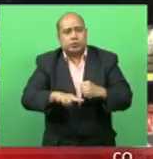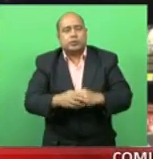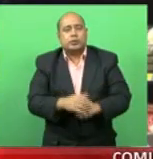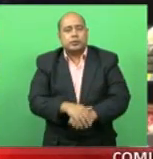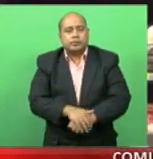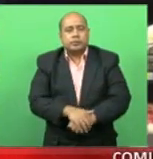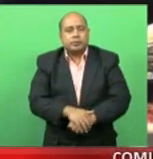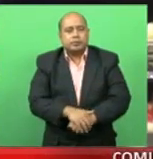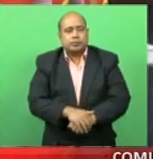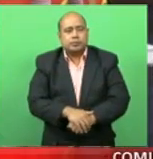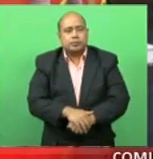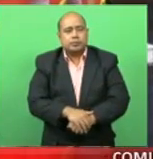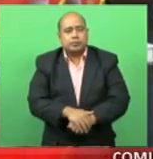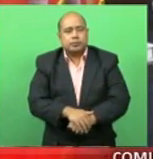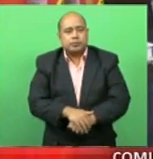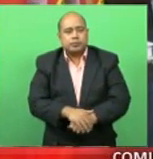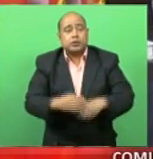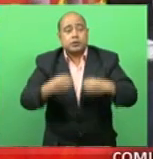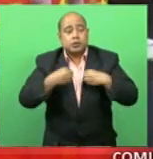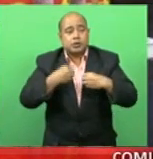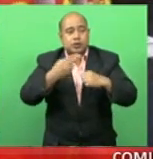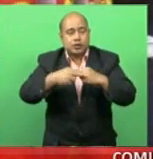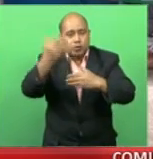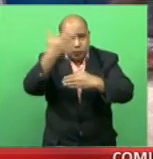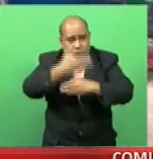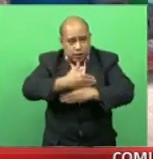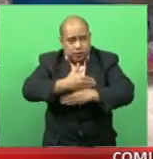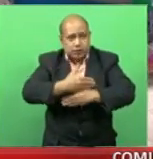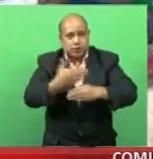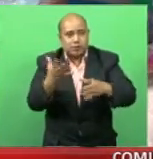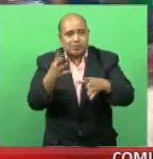tonight, 20 traders charged.